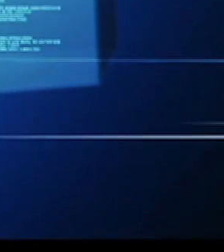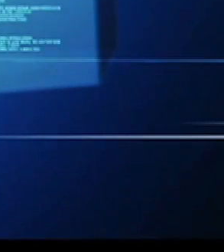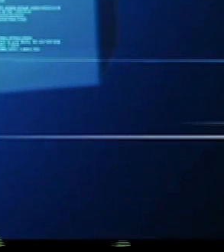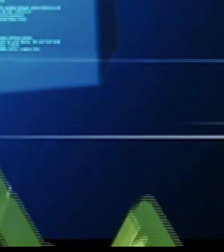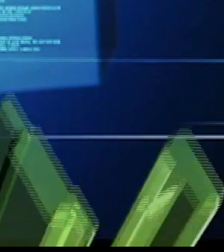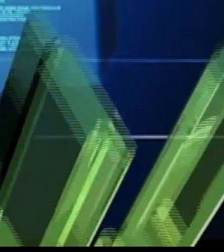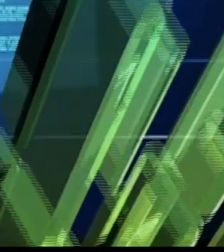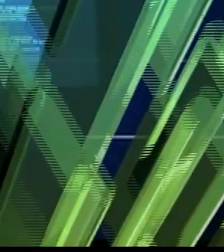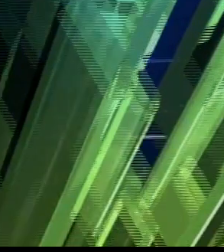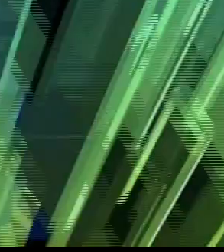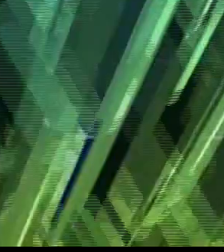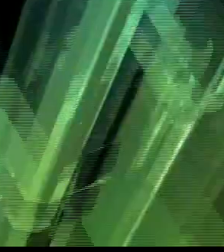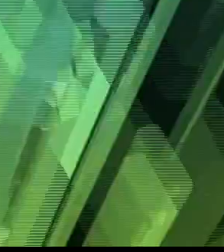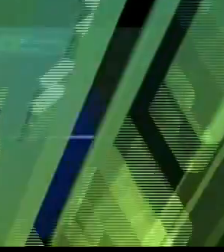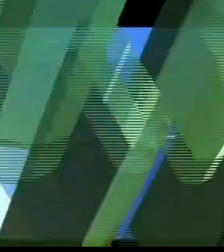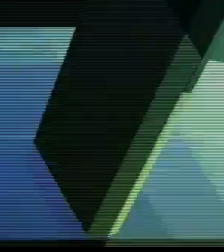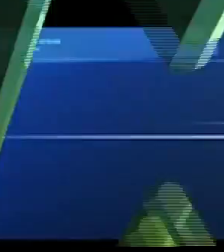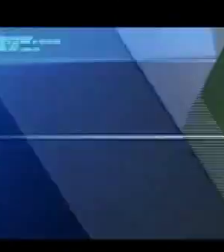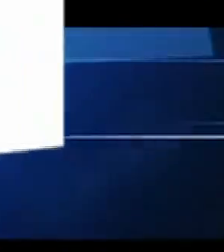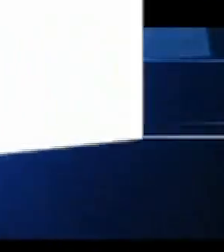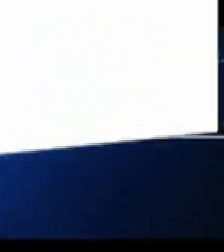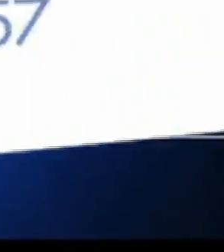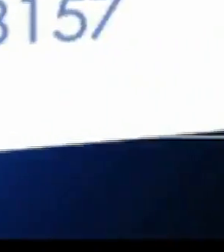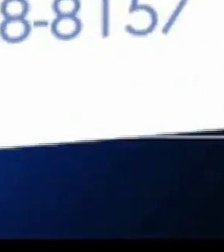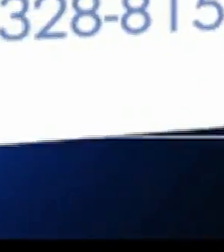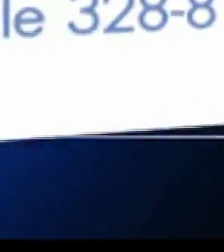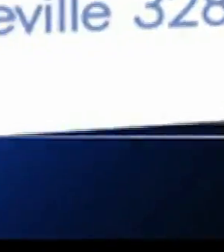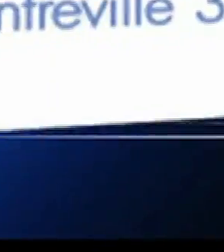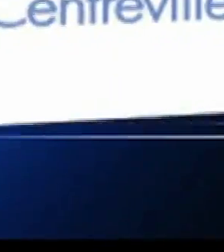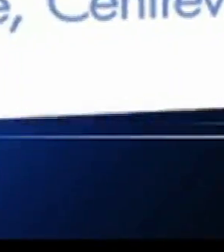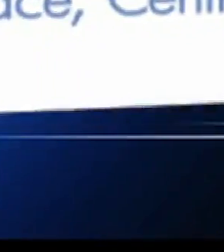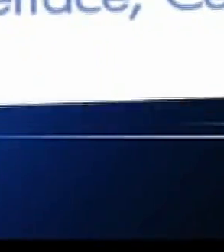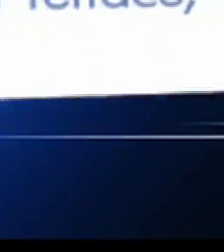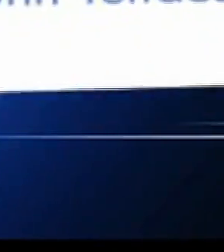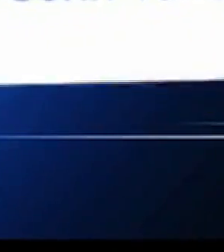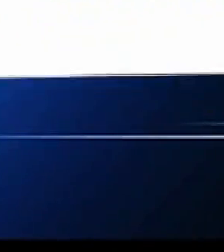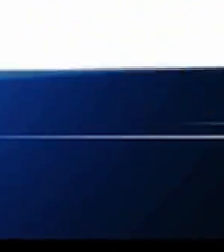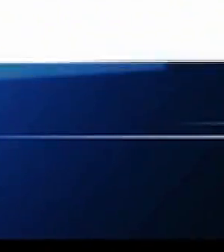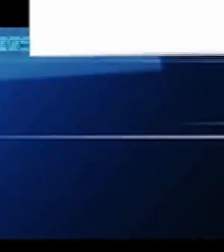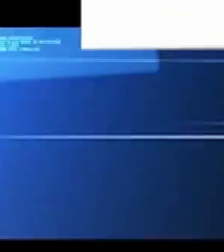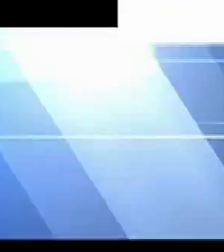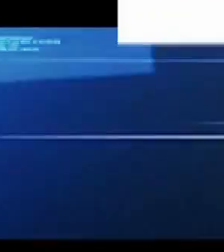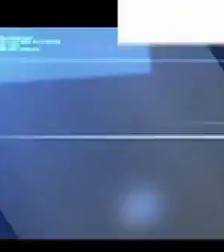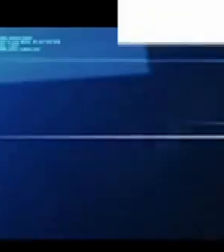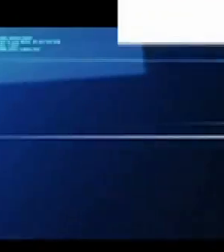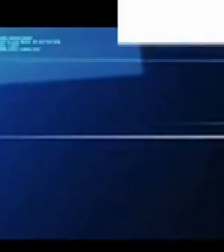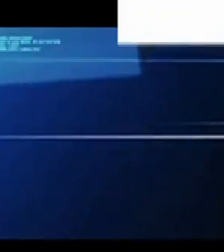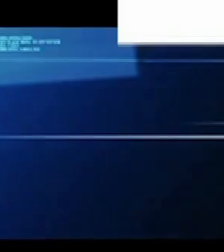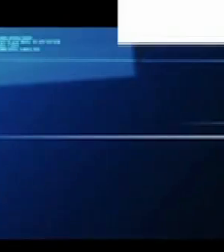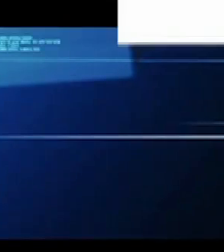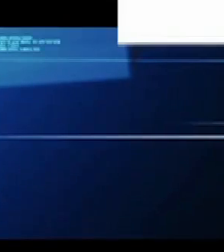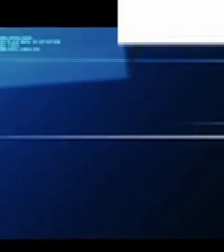This is ZNS Total Sports, brought to you by Fourth Terrace Diagnostic Center.